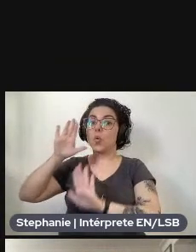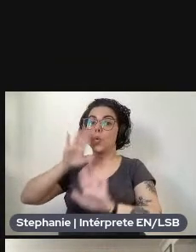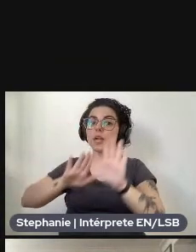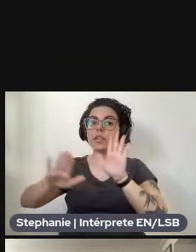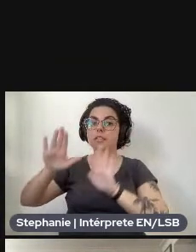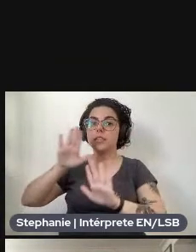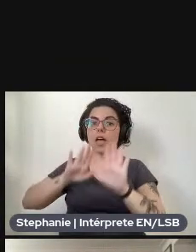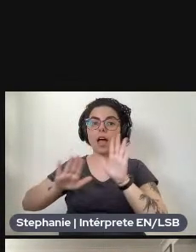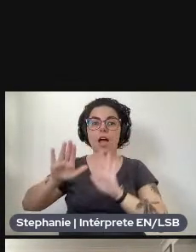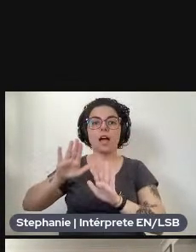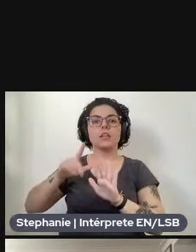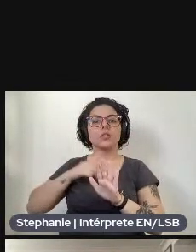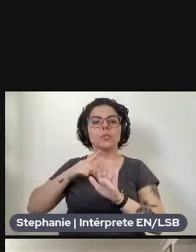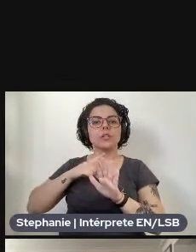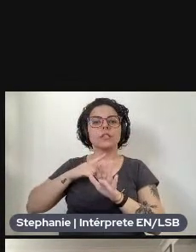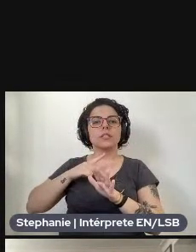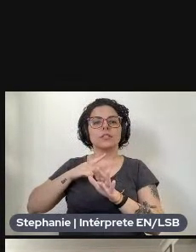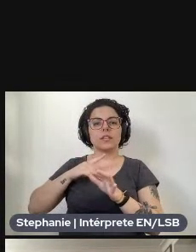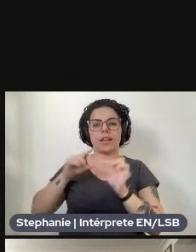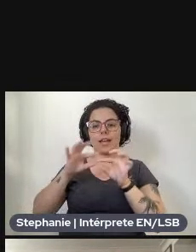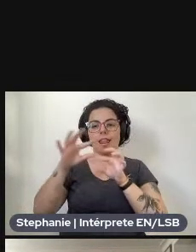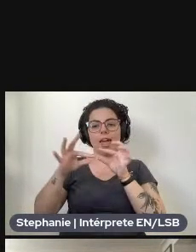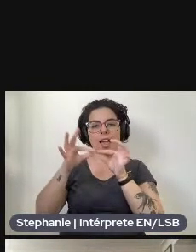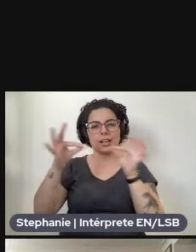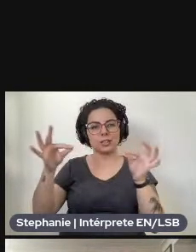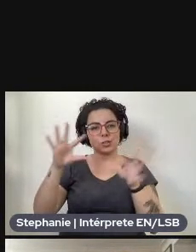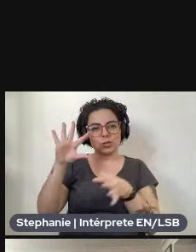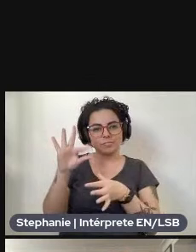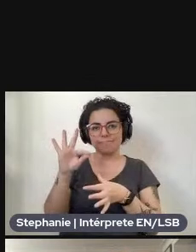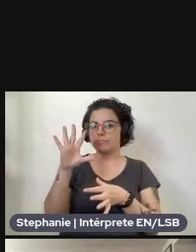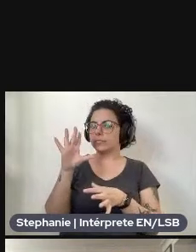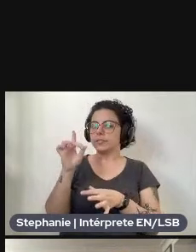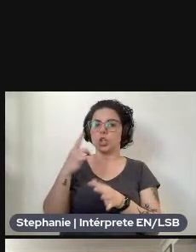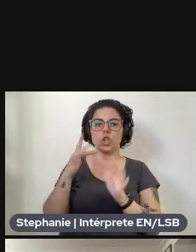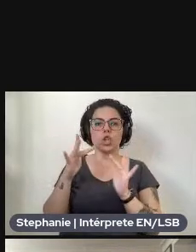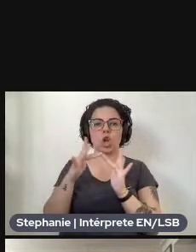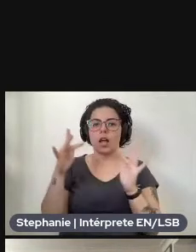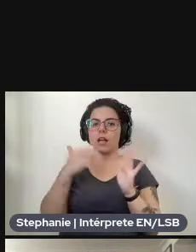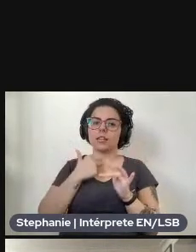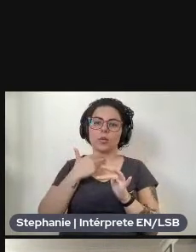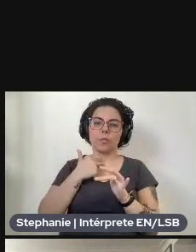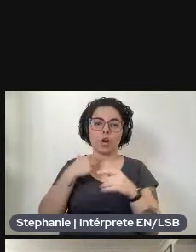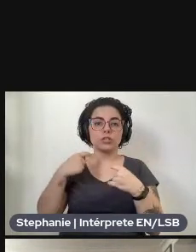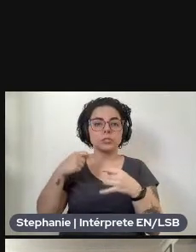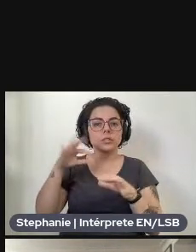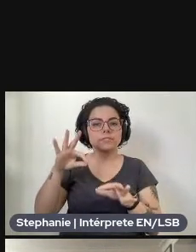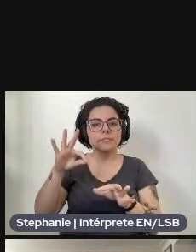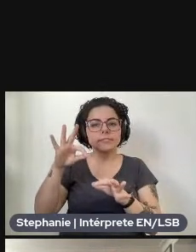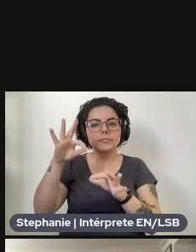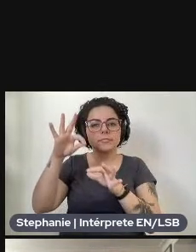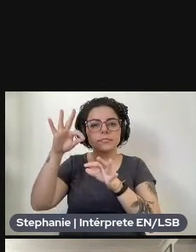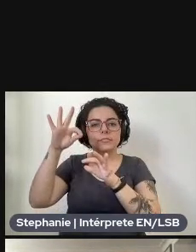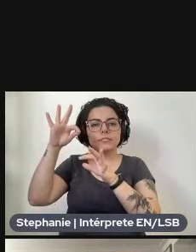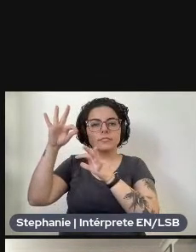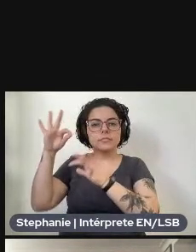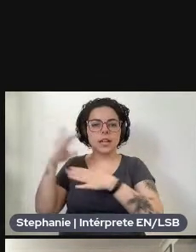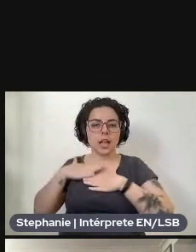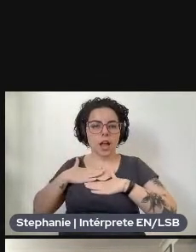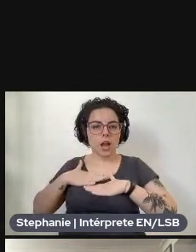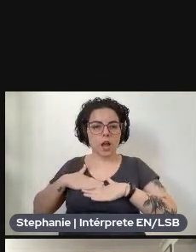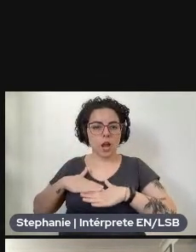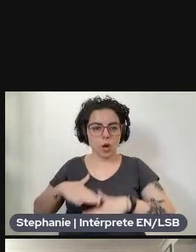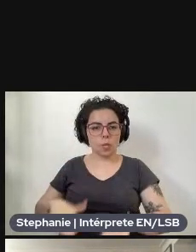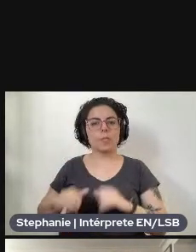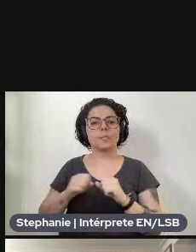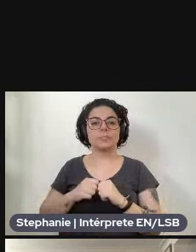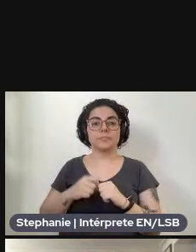copper ribbon. Gently remove the tape from the print cartridge. Set the print cartridge in the